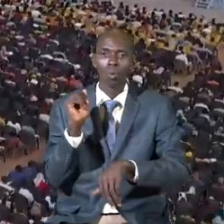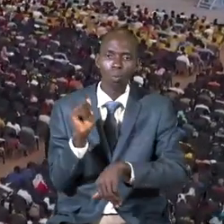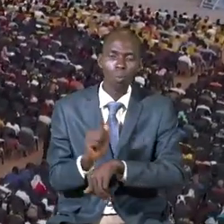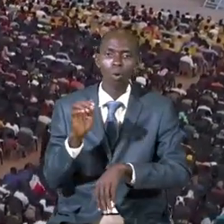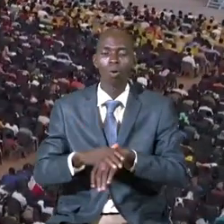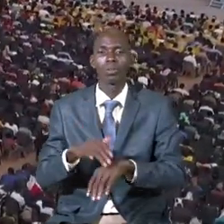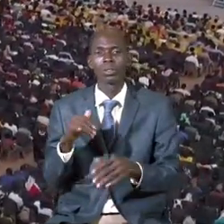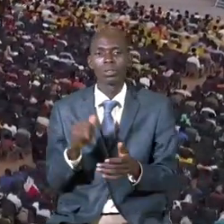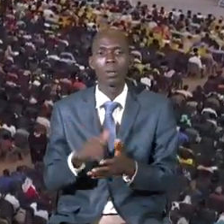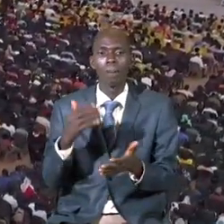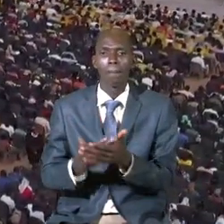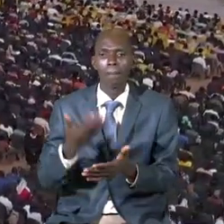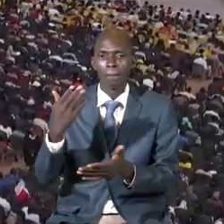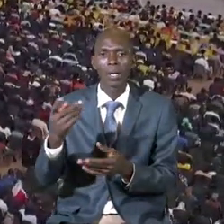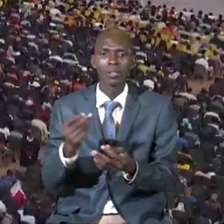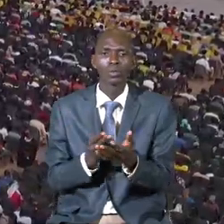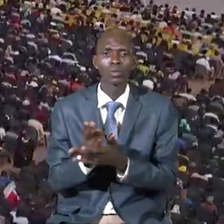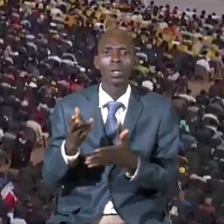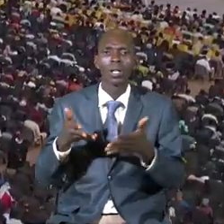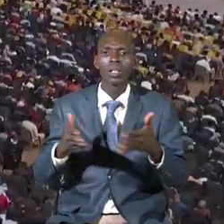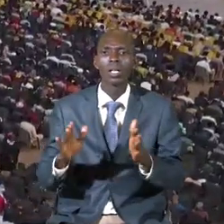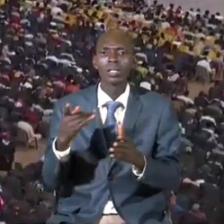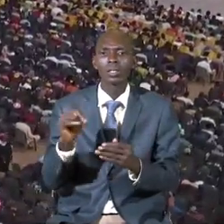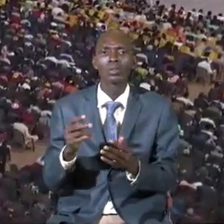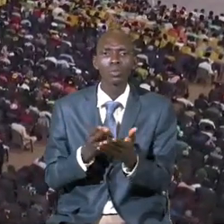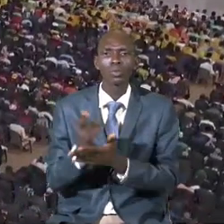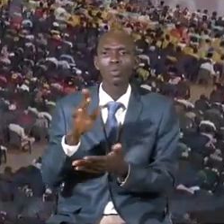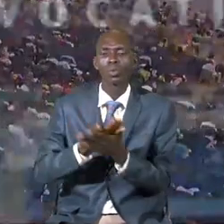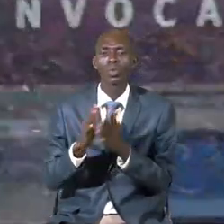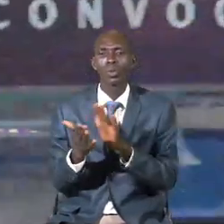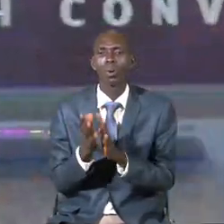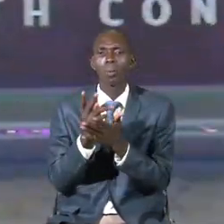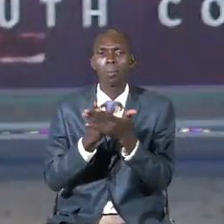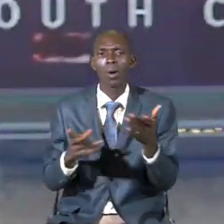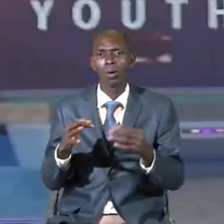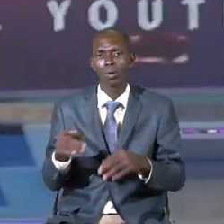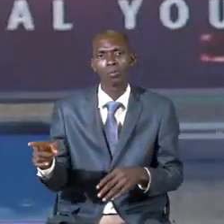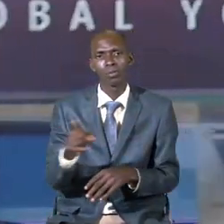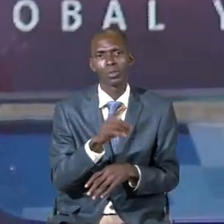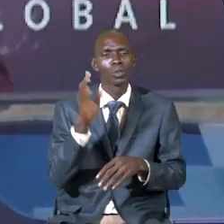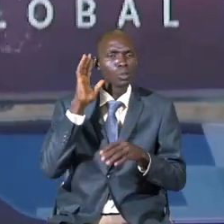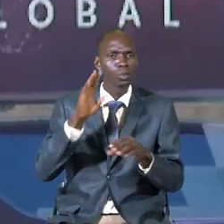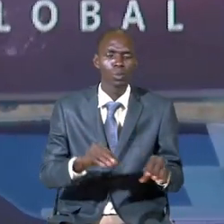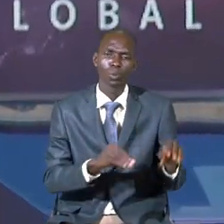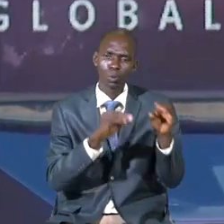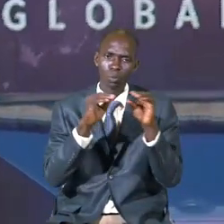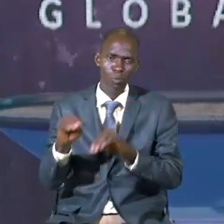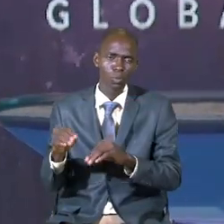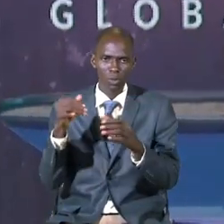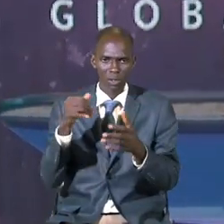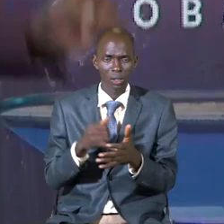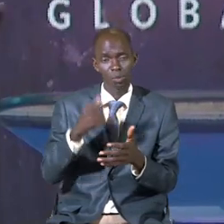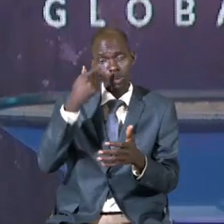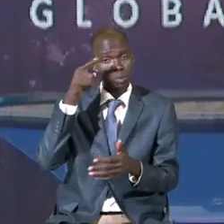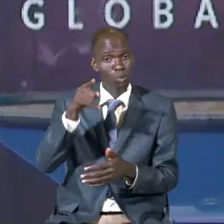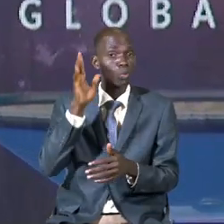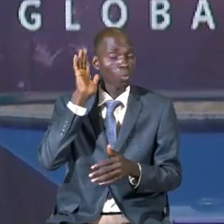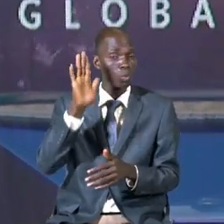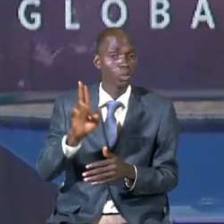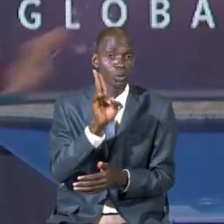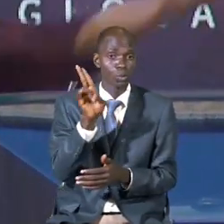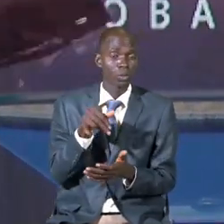truth let the truth become part of you your bought you are going to make yourself feed by